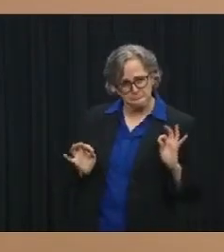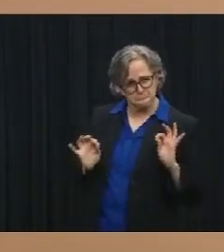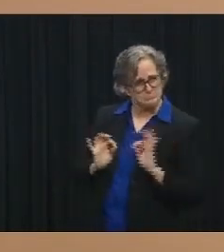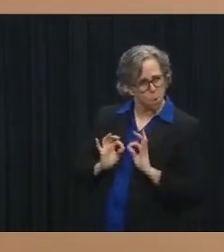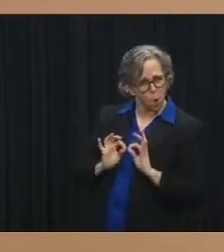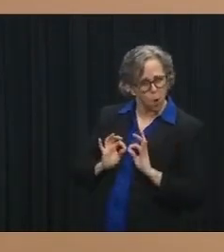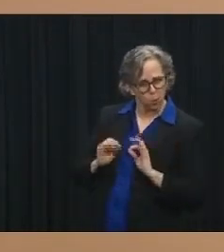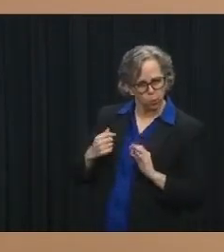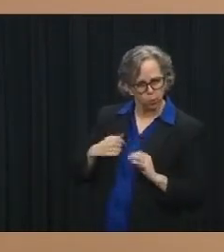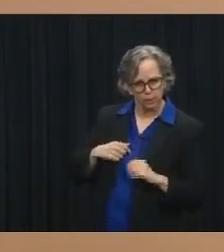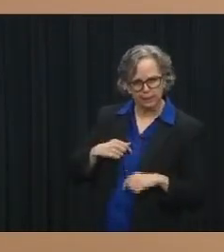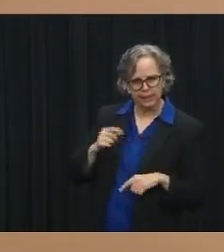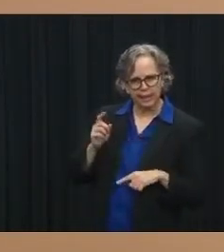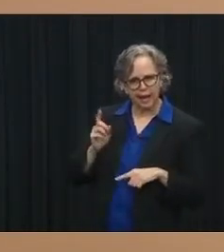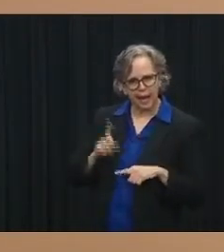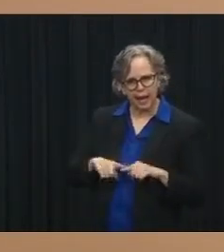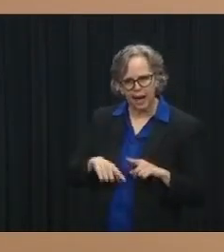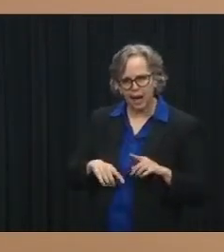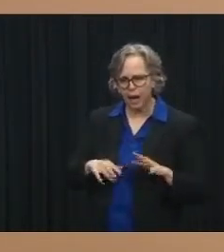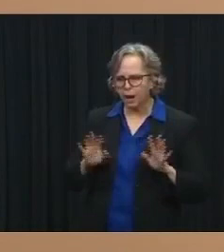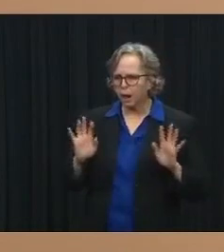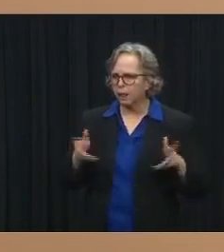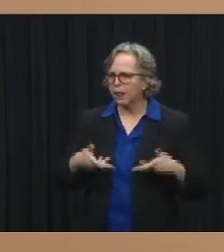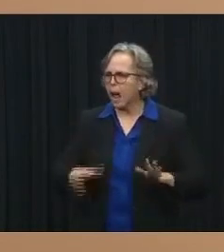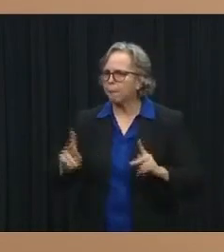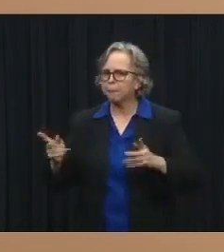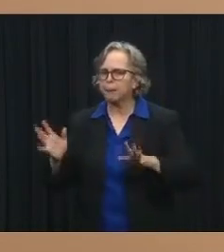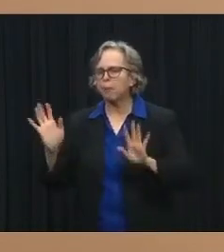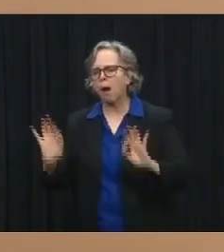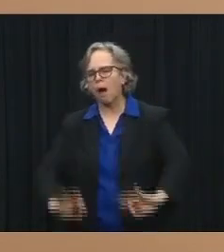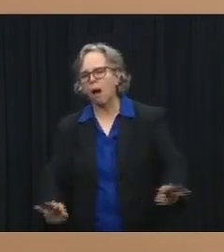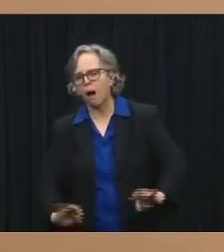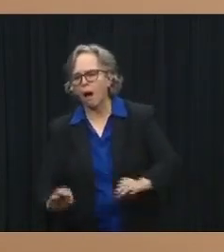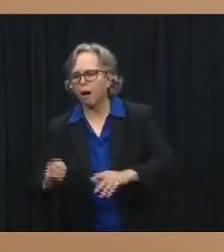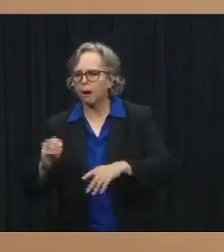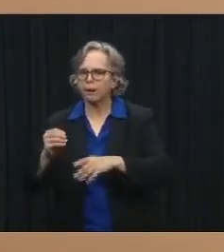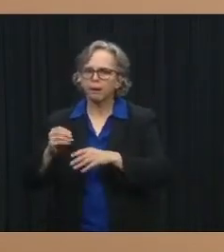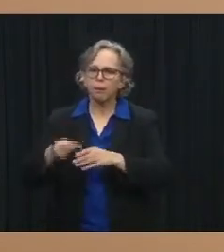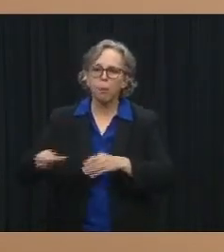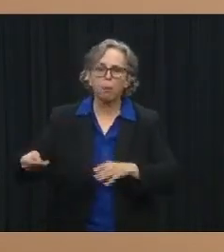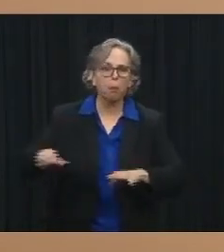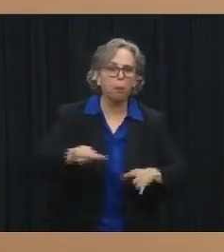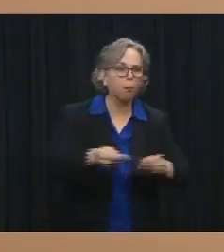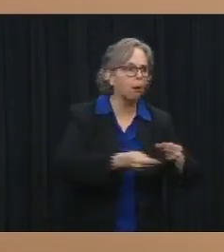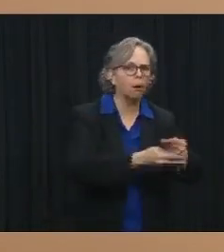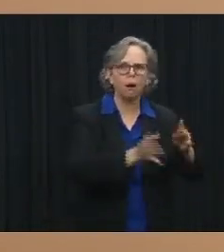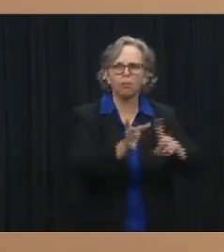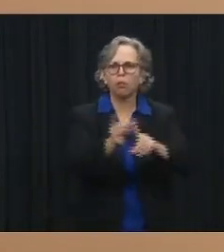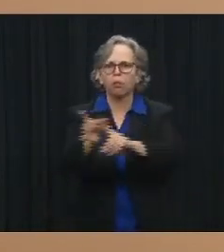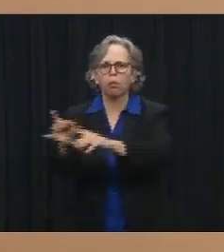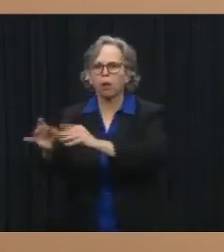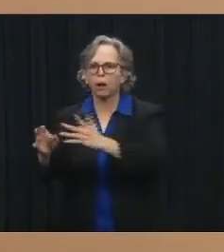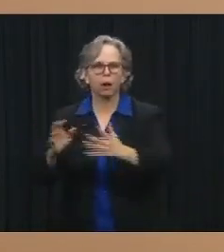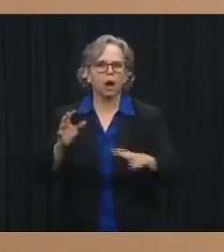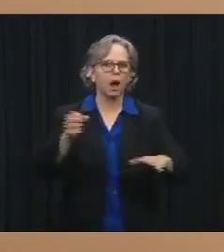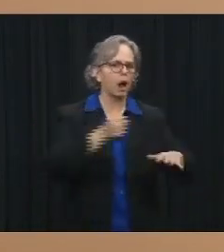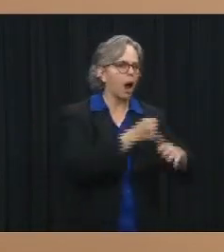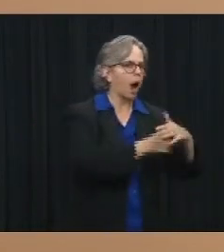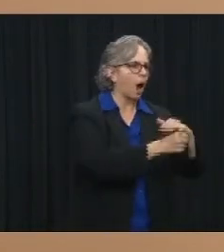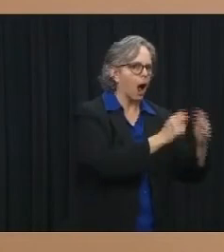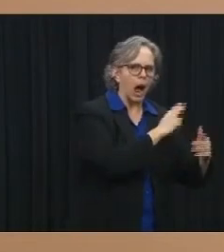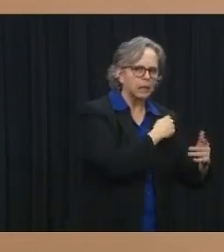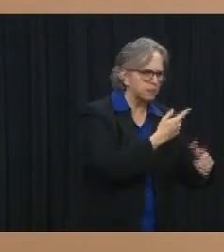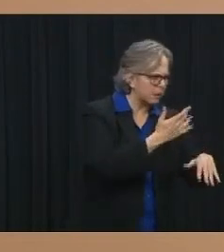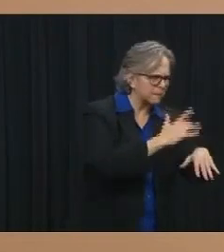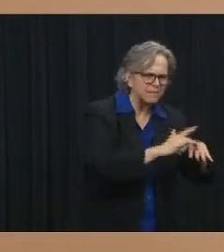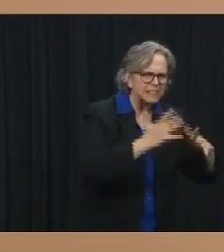stop spread, other side, build hospital capacity. We know that we have an extensive shortage of that,